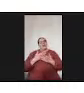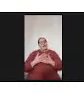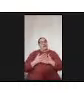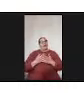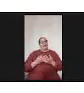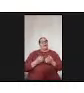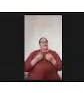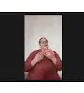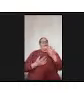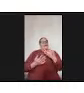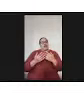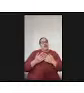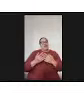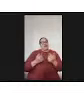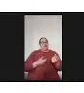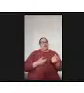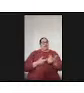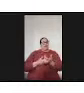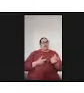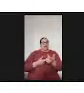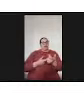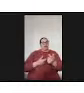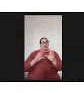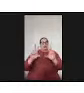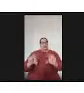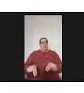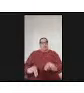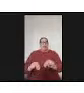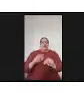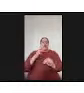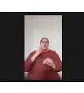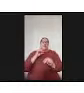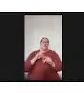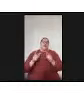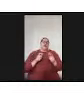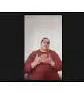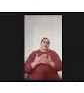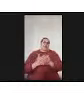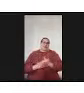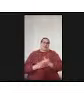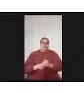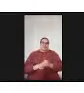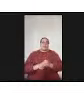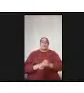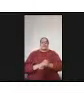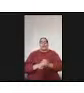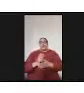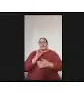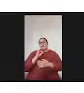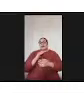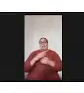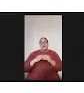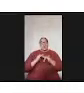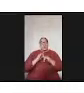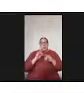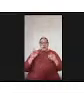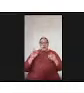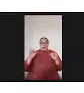fire with a fire extinguisher while it's still controllable. Then if it goes beyond